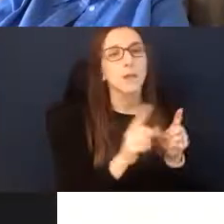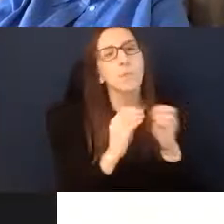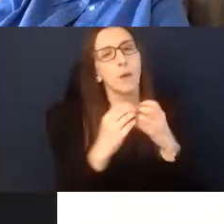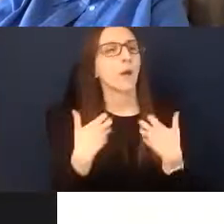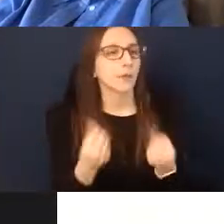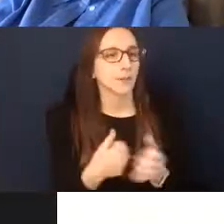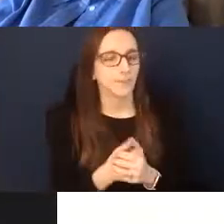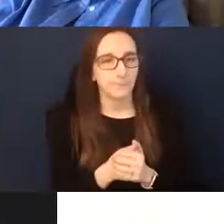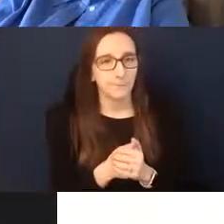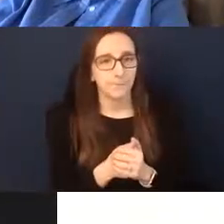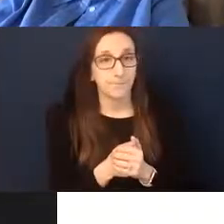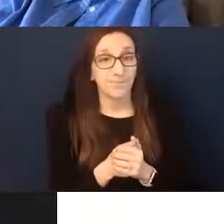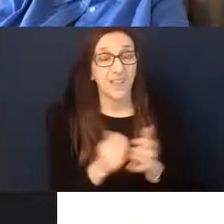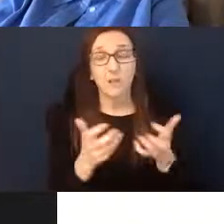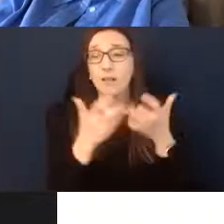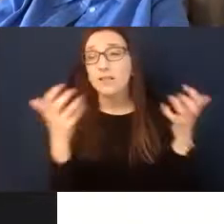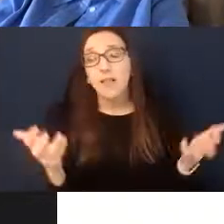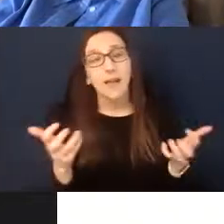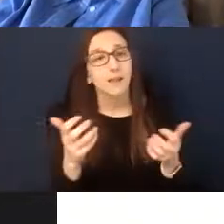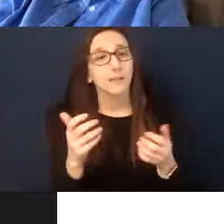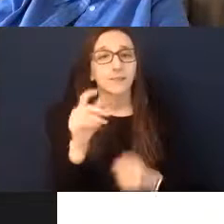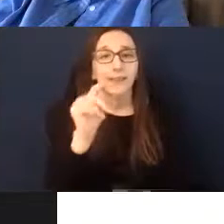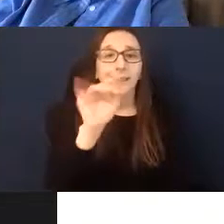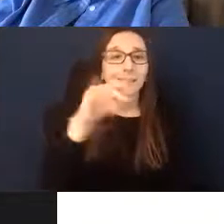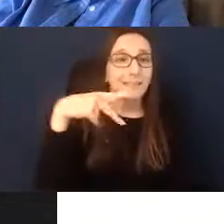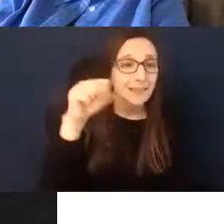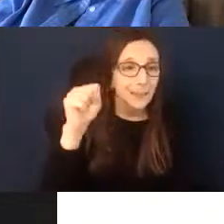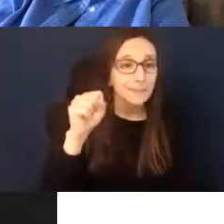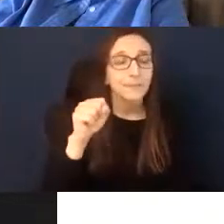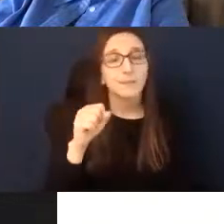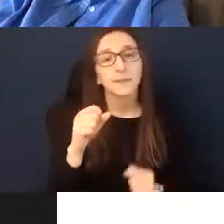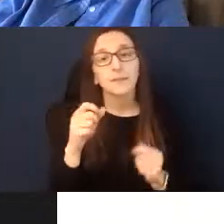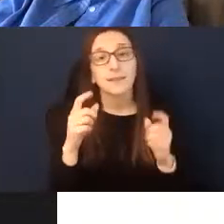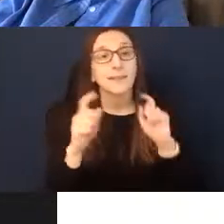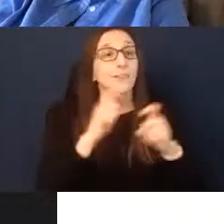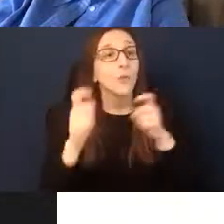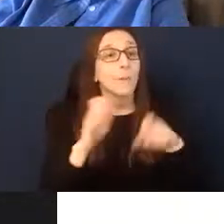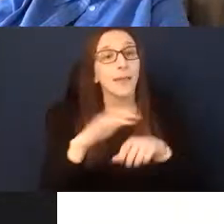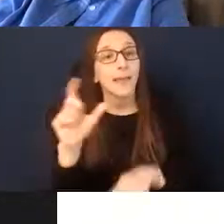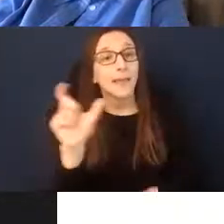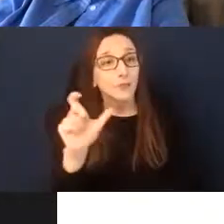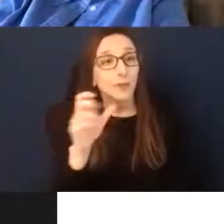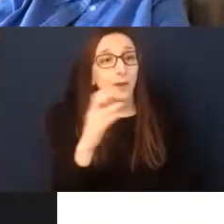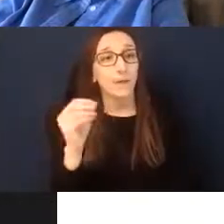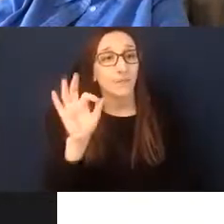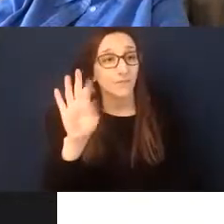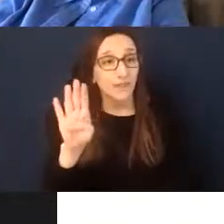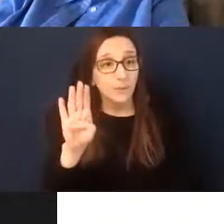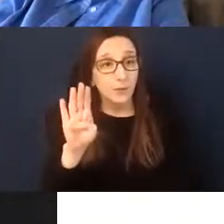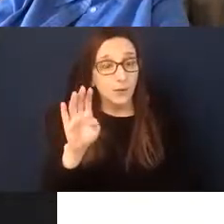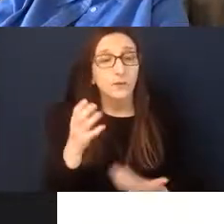Also, I do lots of nutrition tips and some giveaways on my Instagram and Facebook. So you can